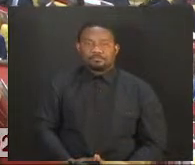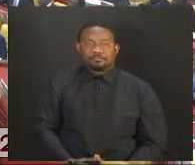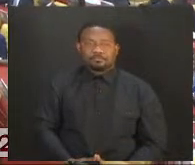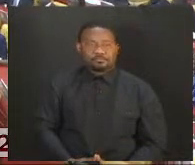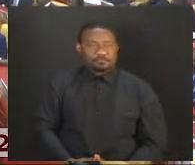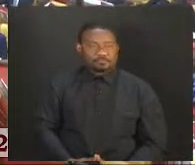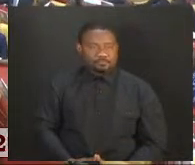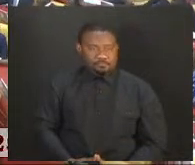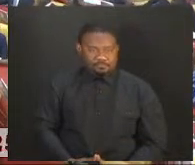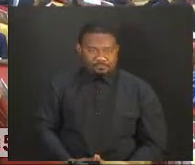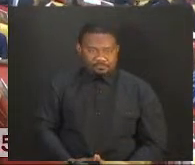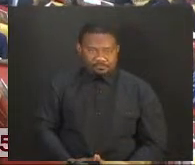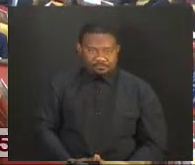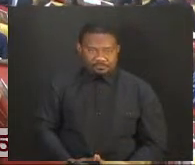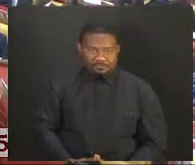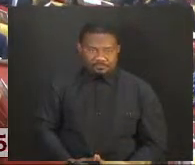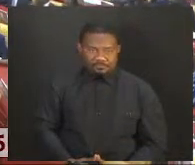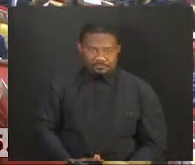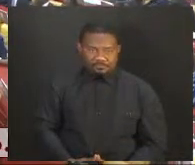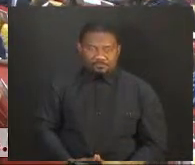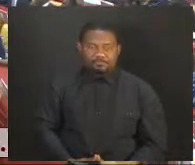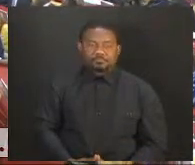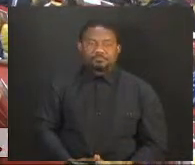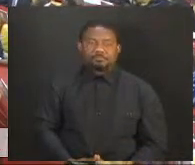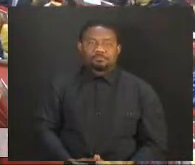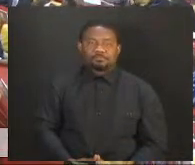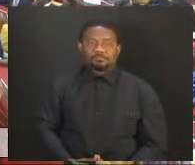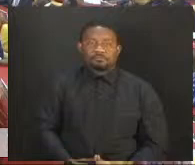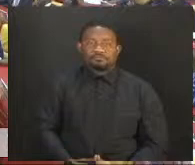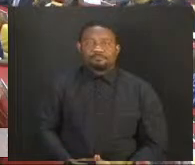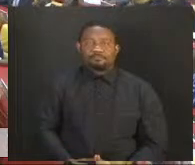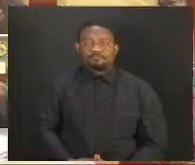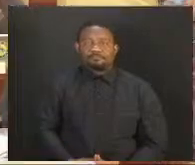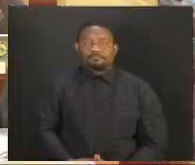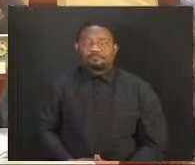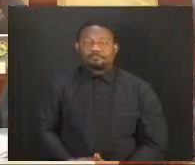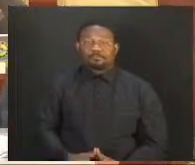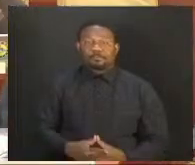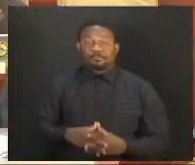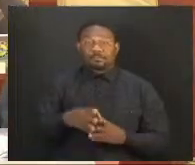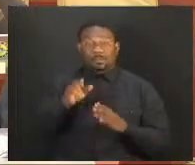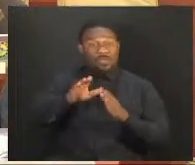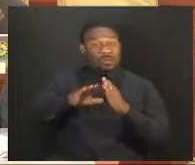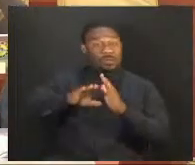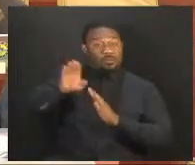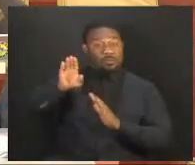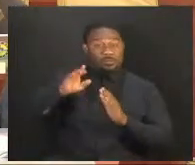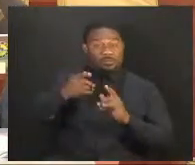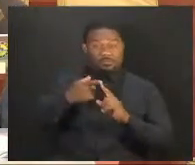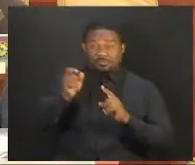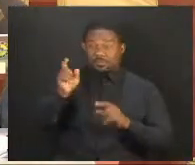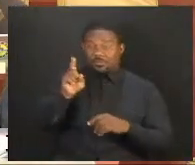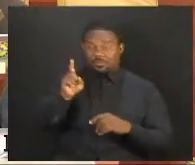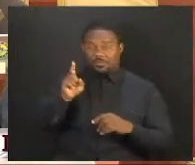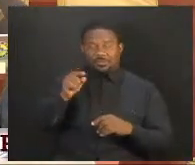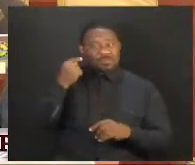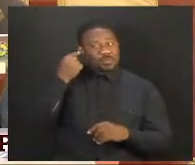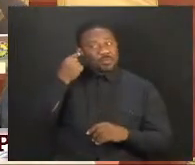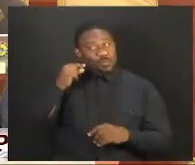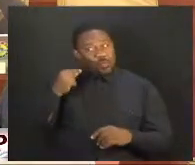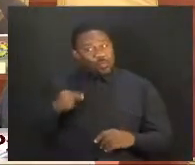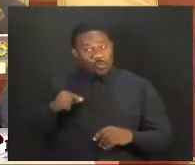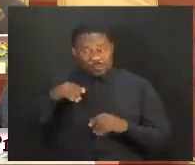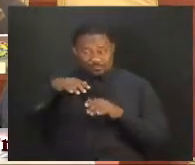Speaker, the key driver of this growth was largely coming from gold mine, Mr.